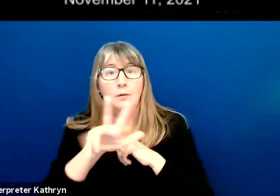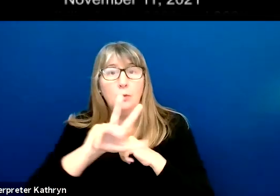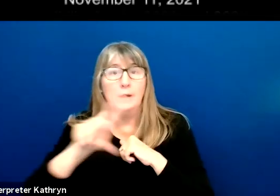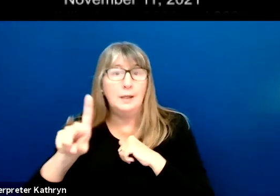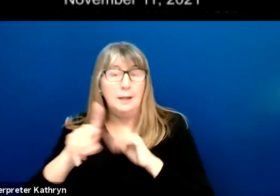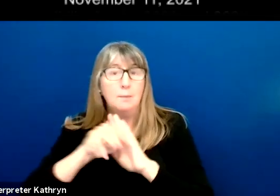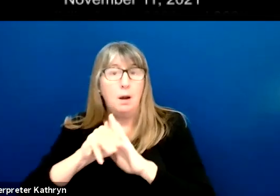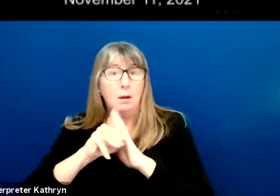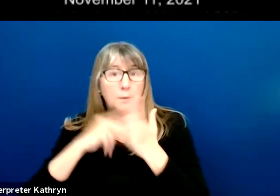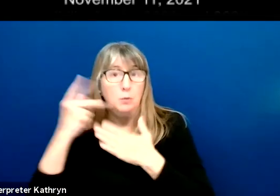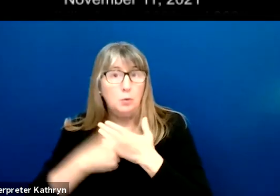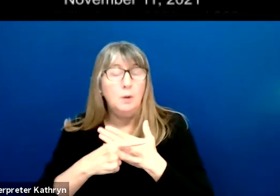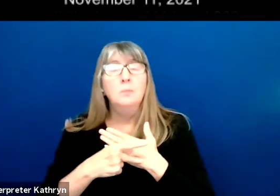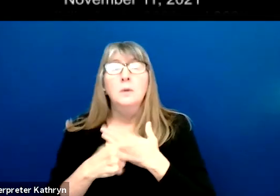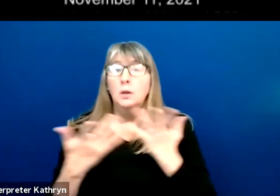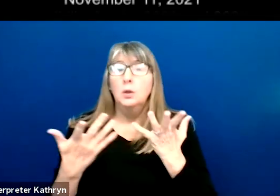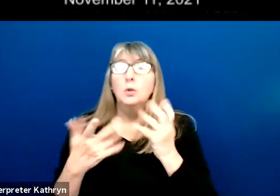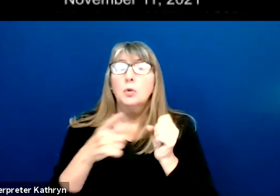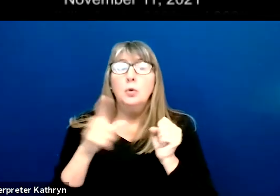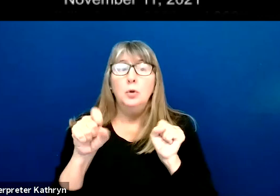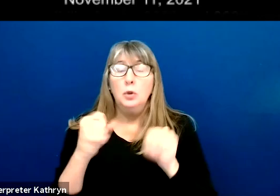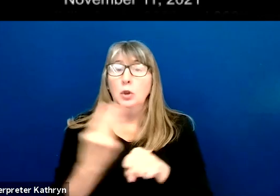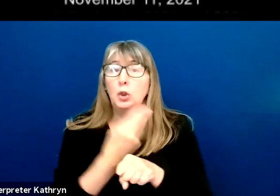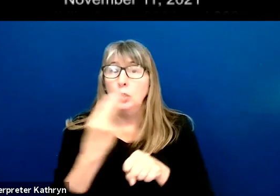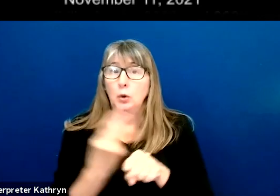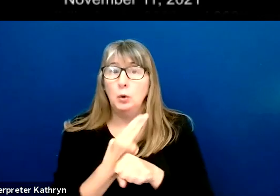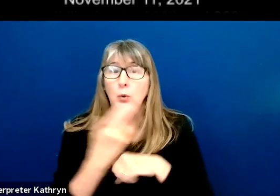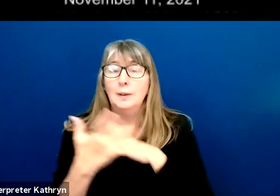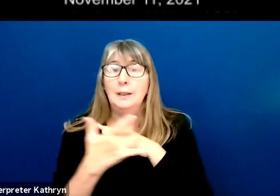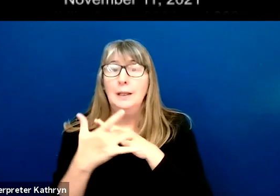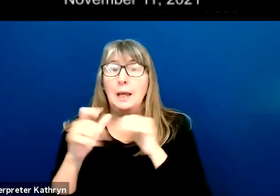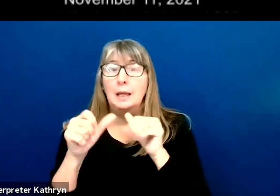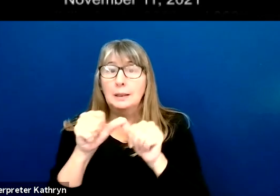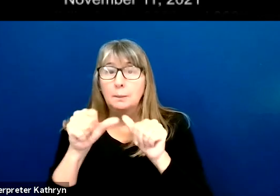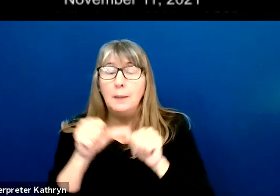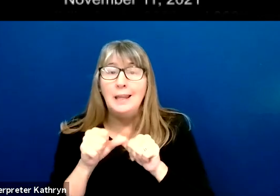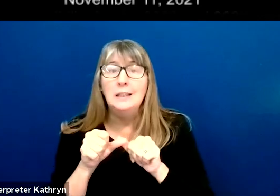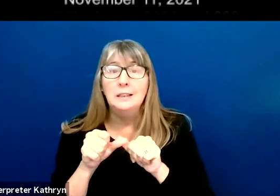modeling program. So you can actually use text-based